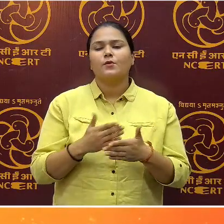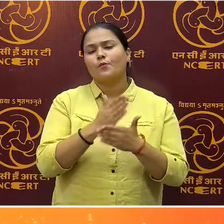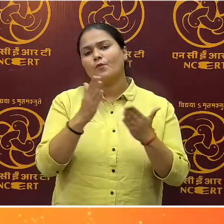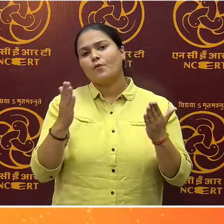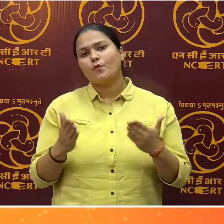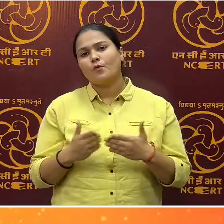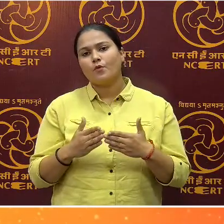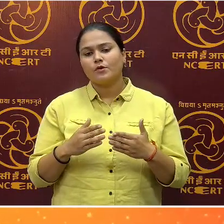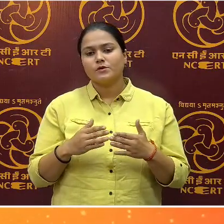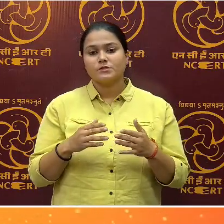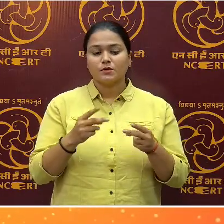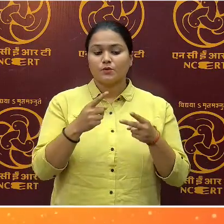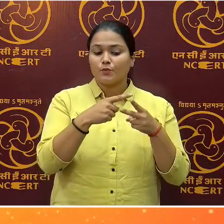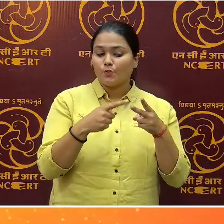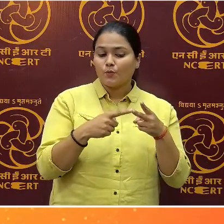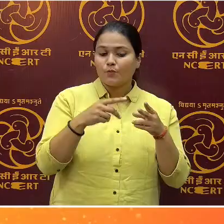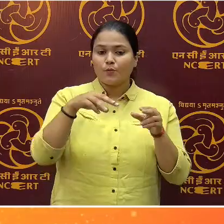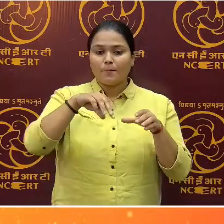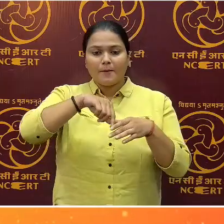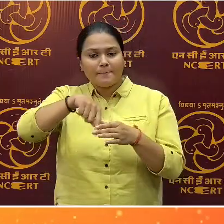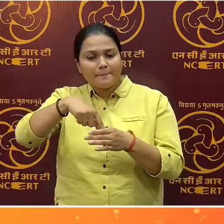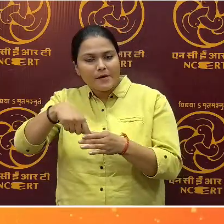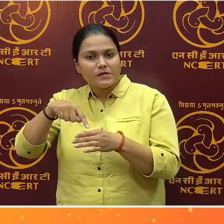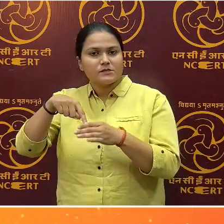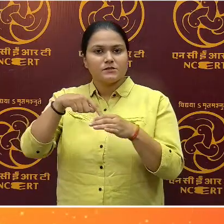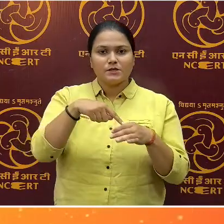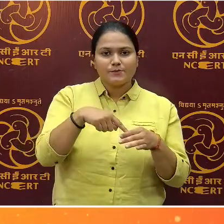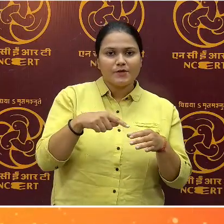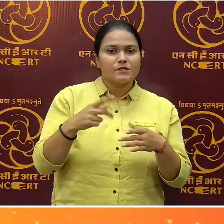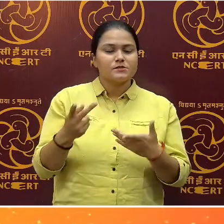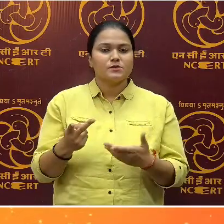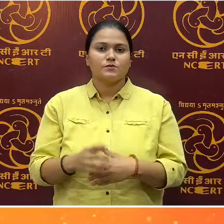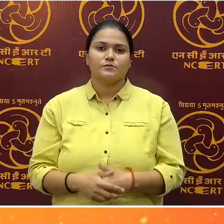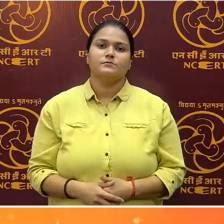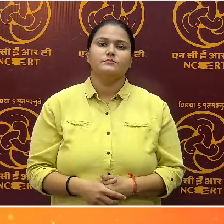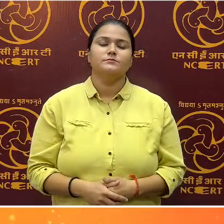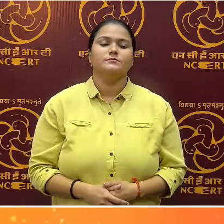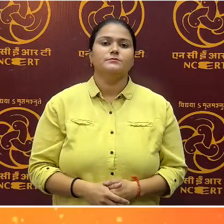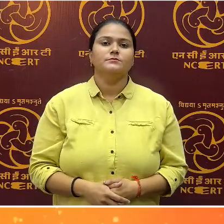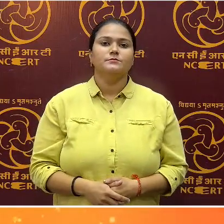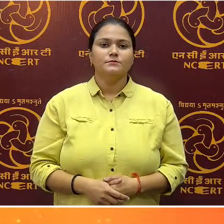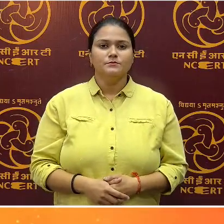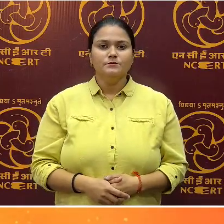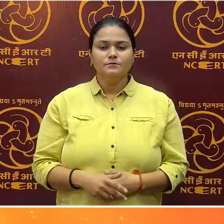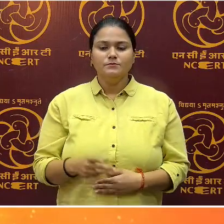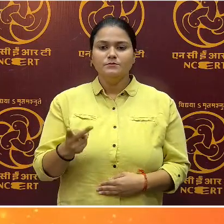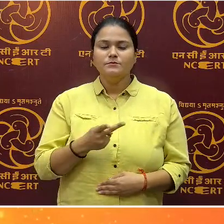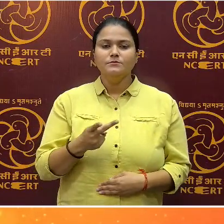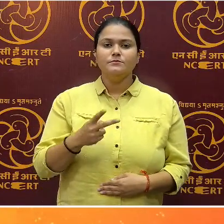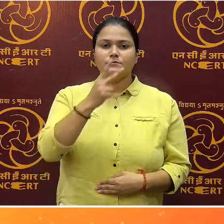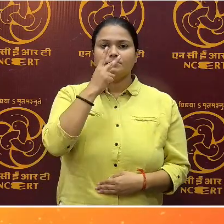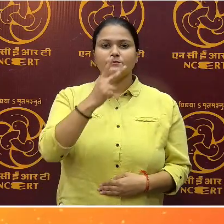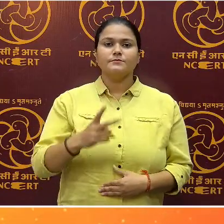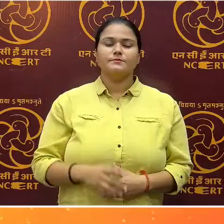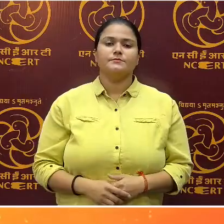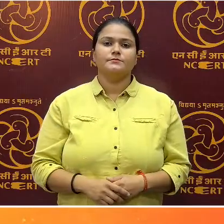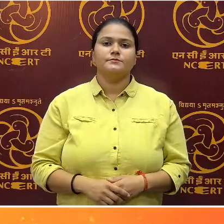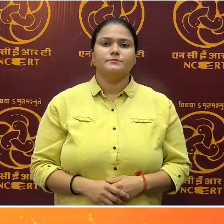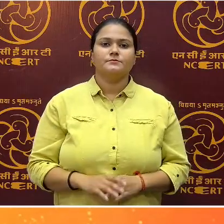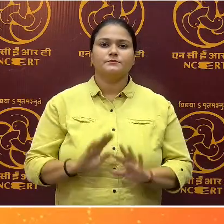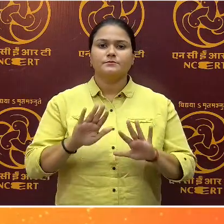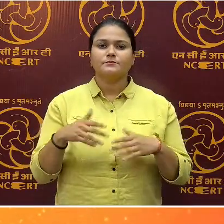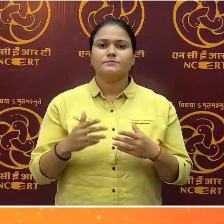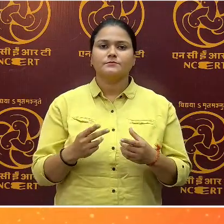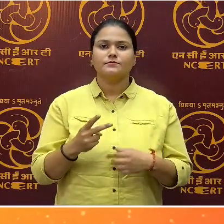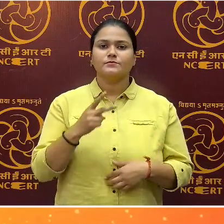a solute is evenly distributed in the solvent, right? Now we'll see it that how a